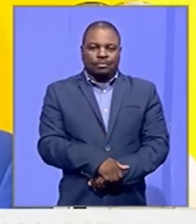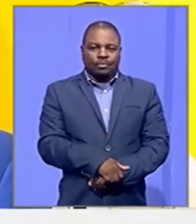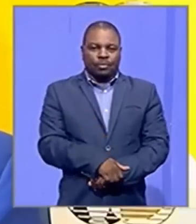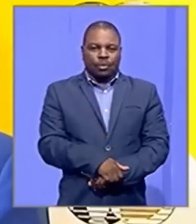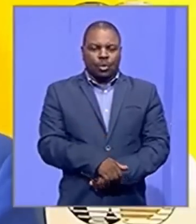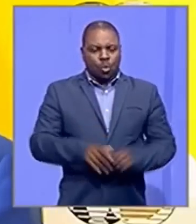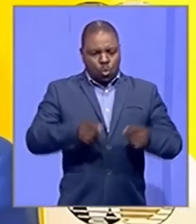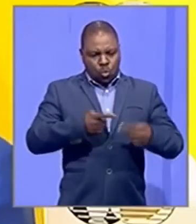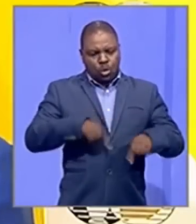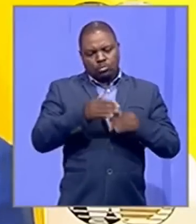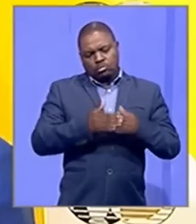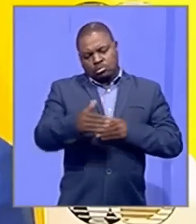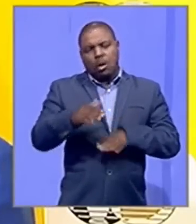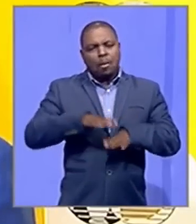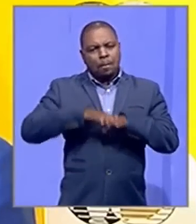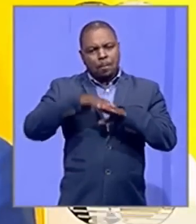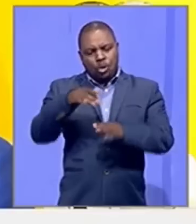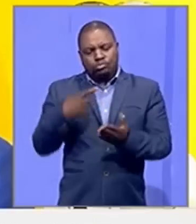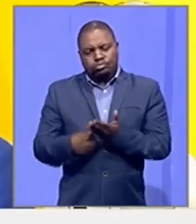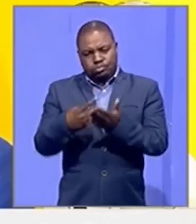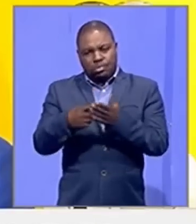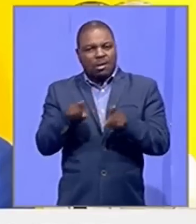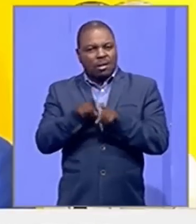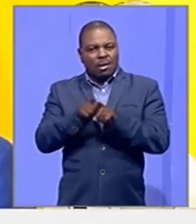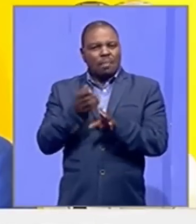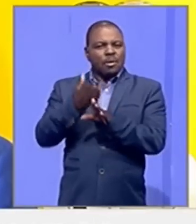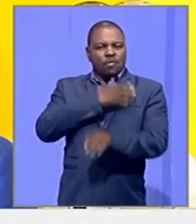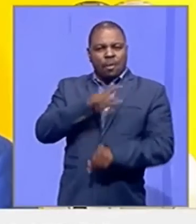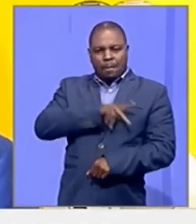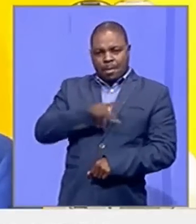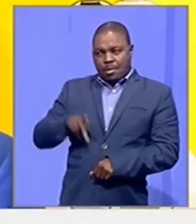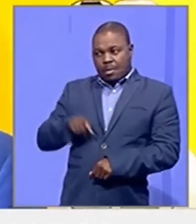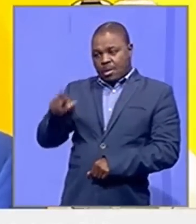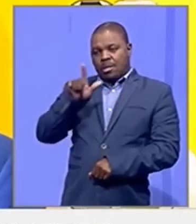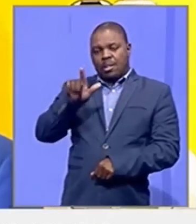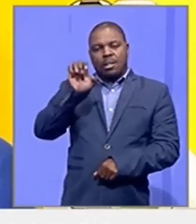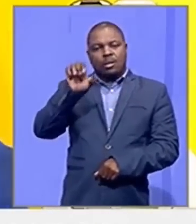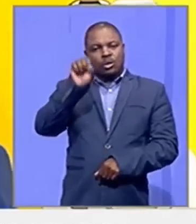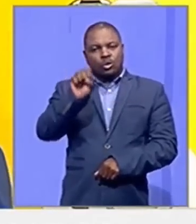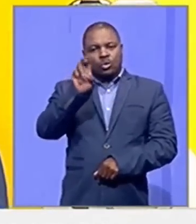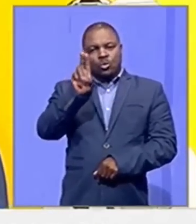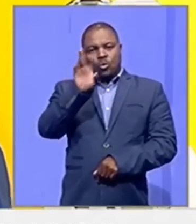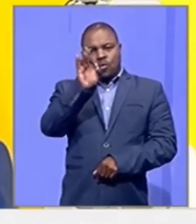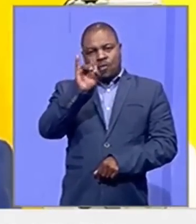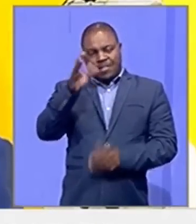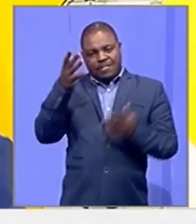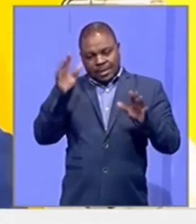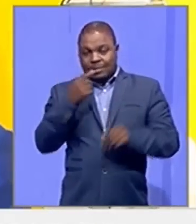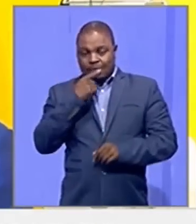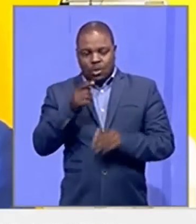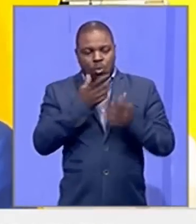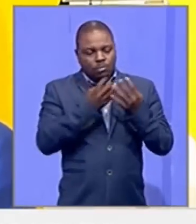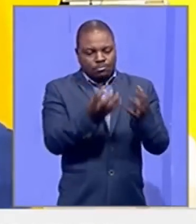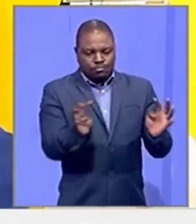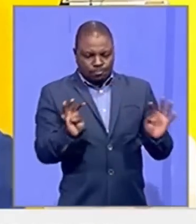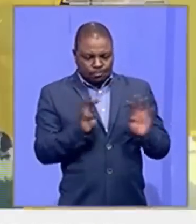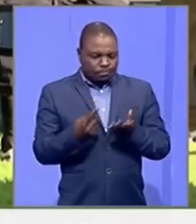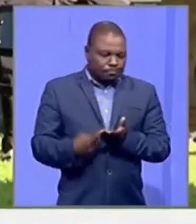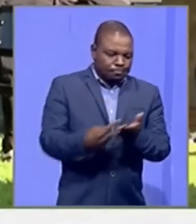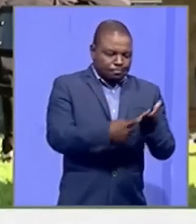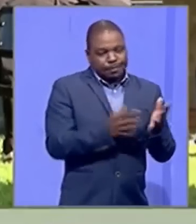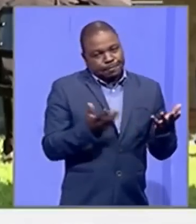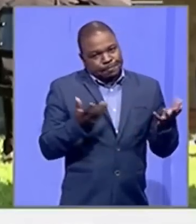We are going to engage further, as the Premier, Panyaza Lusufi indicated. You know, we had a round table where we engaged each other.